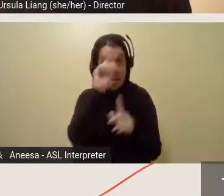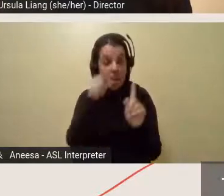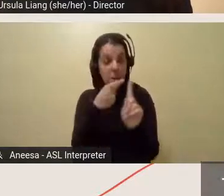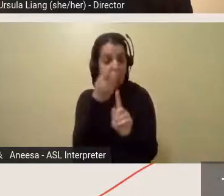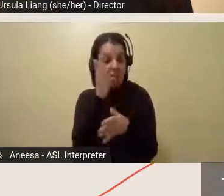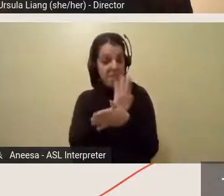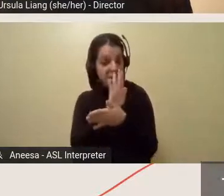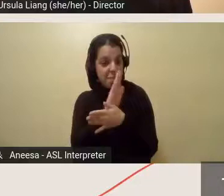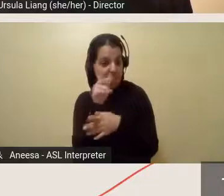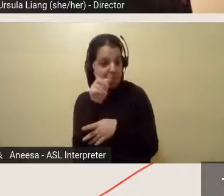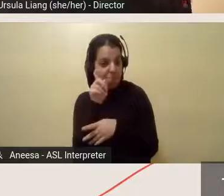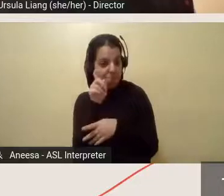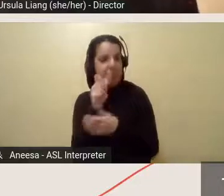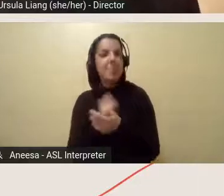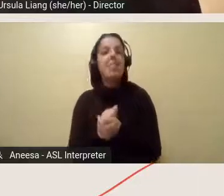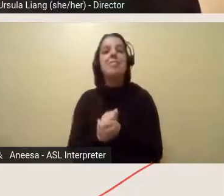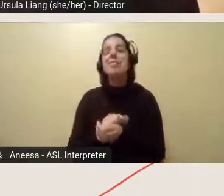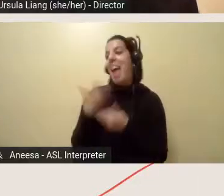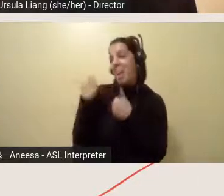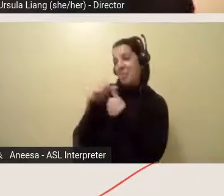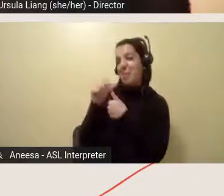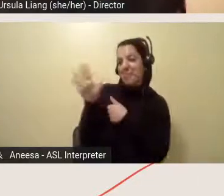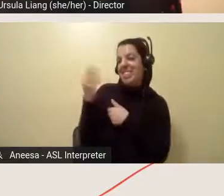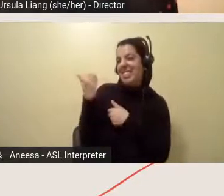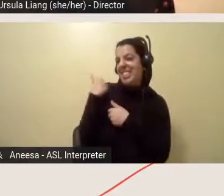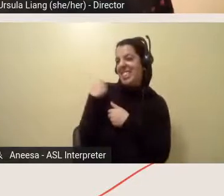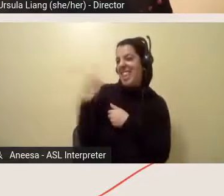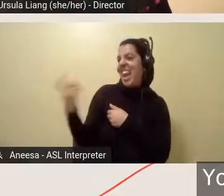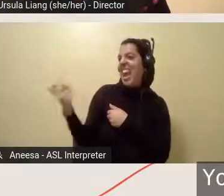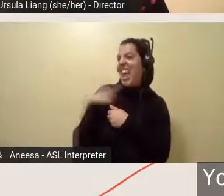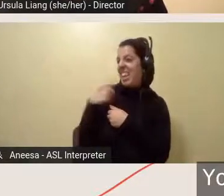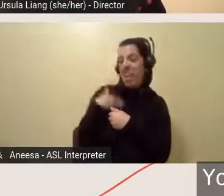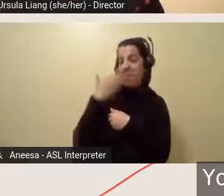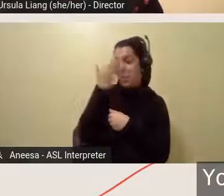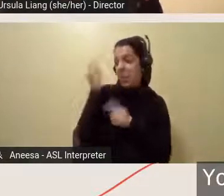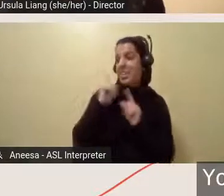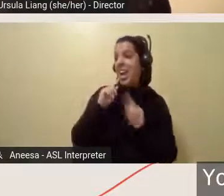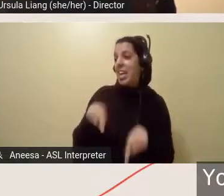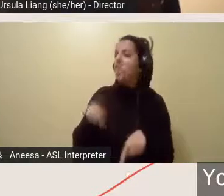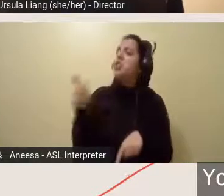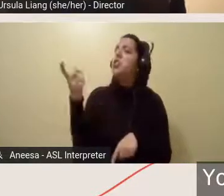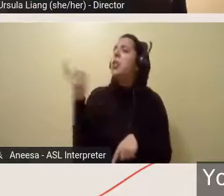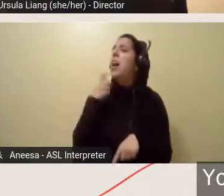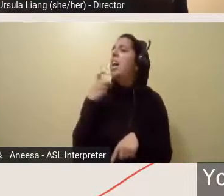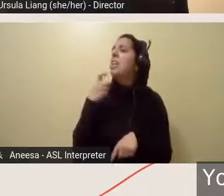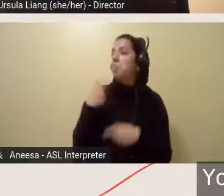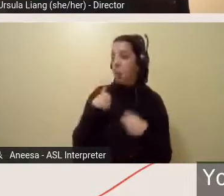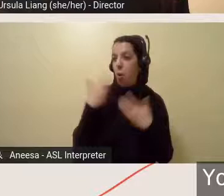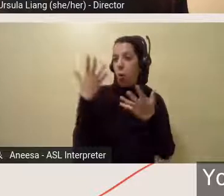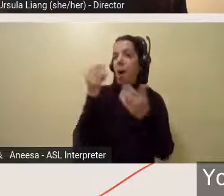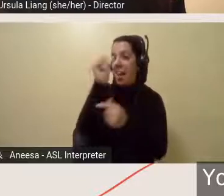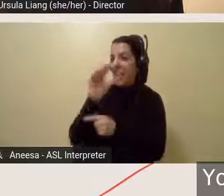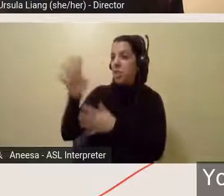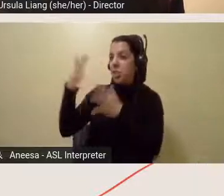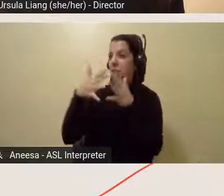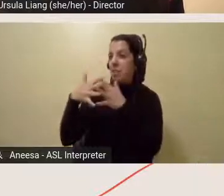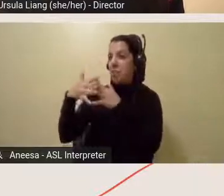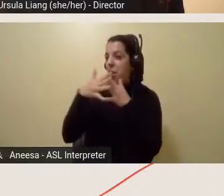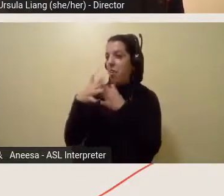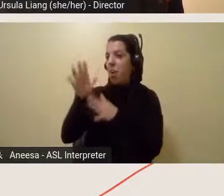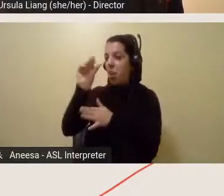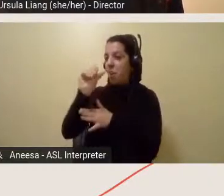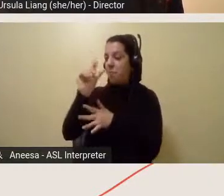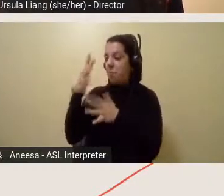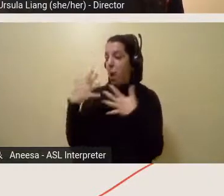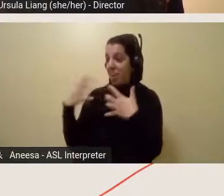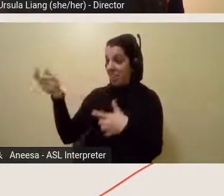I now remember the question you asked me before that I forgot to answer, so I could answer that. You were asking me what did I want Asian audiences to learn? You know, we definitely